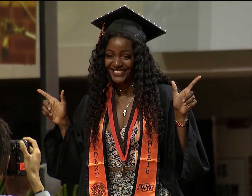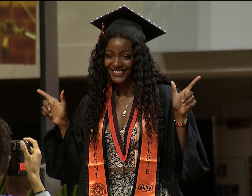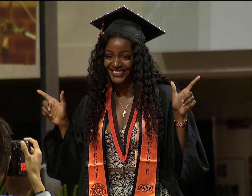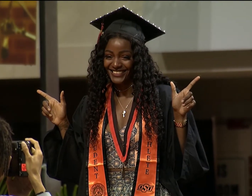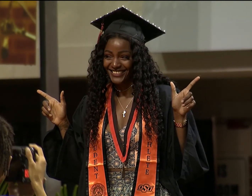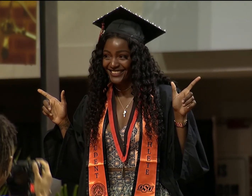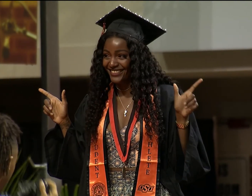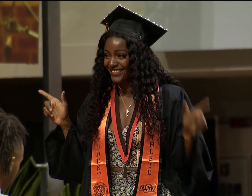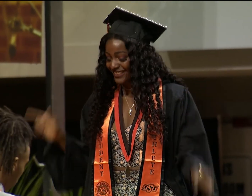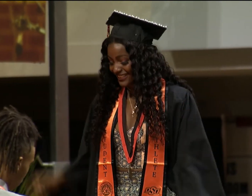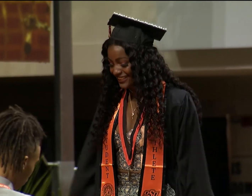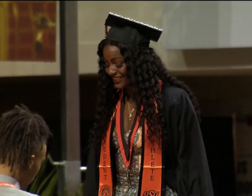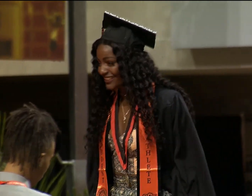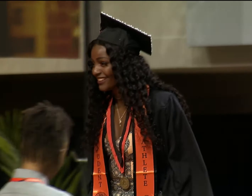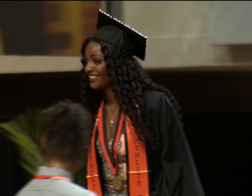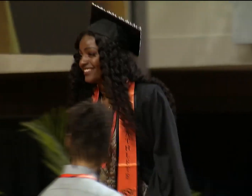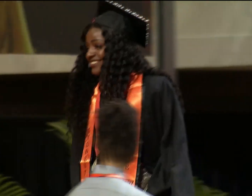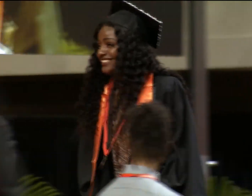Cleton De Souza.